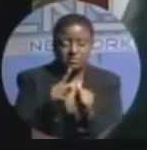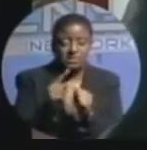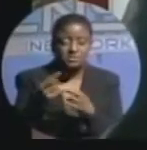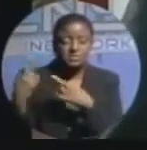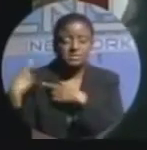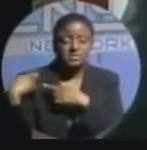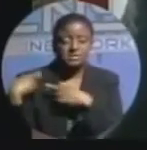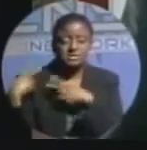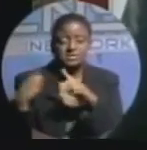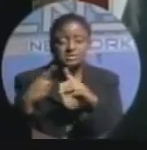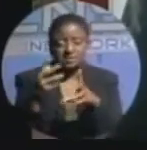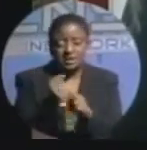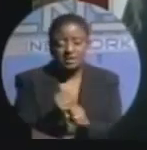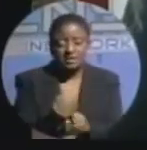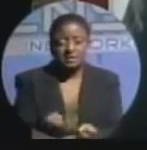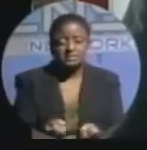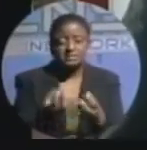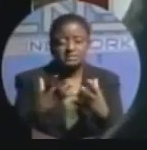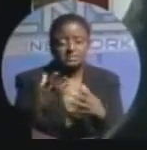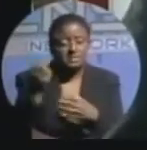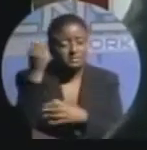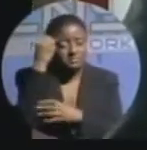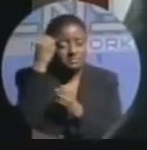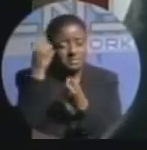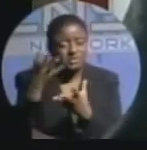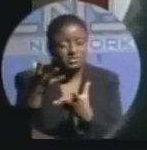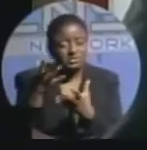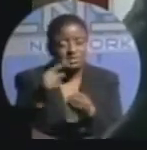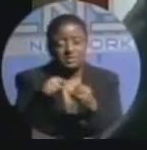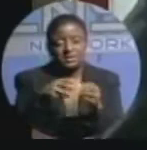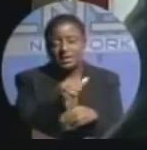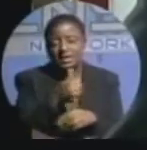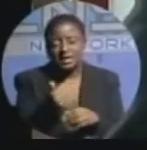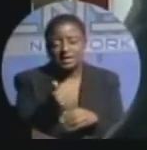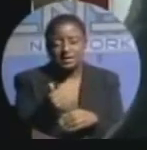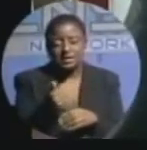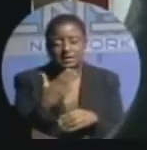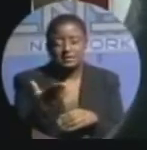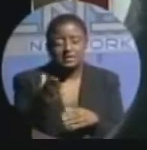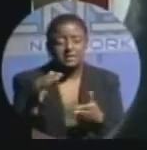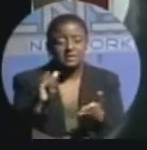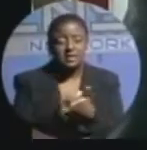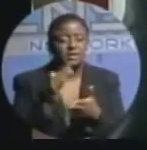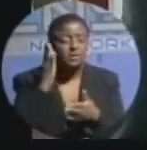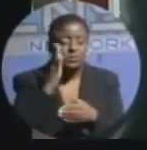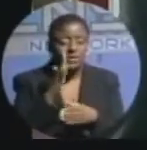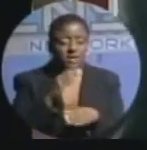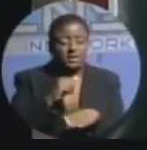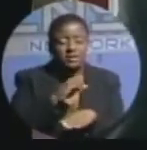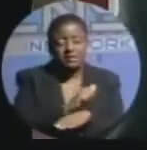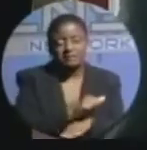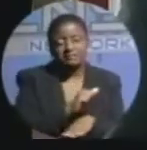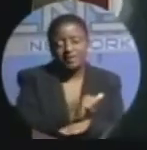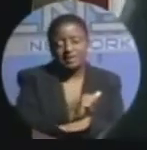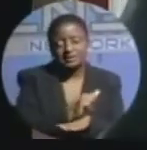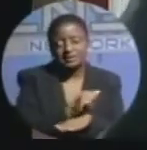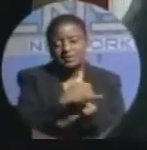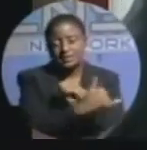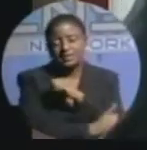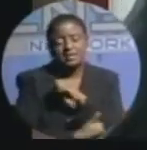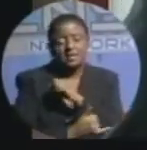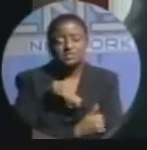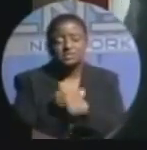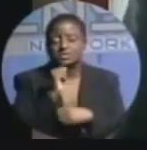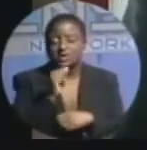as possible about any issue that is going to affect the country. It is not just going to affect the individual. It's not